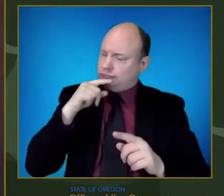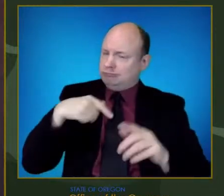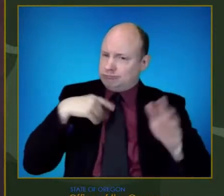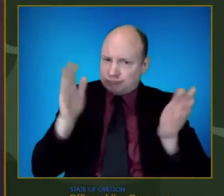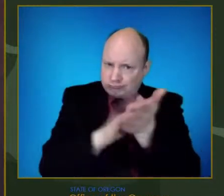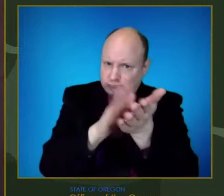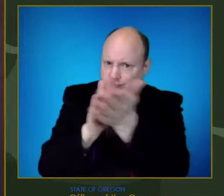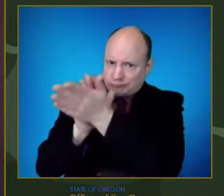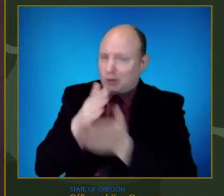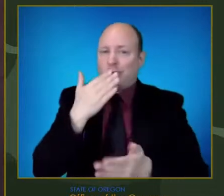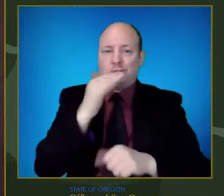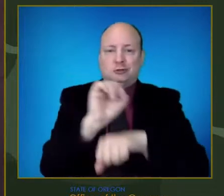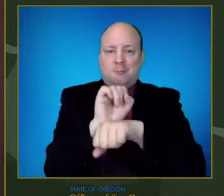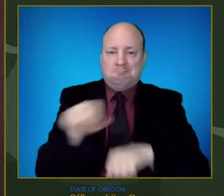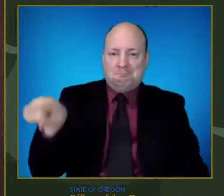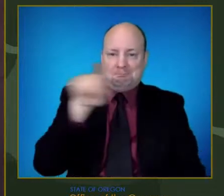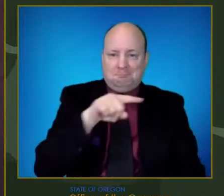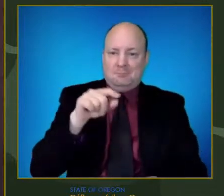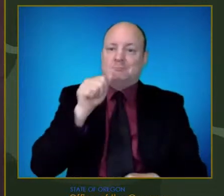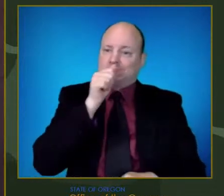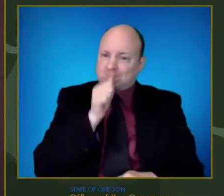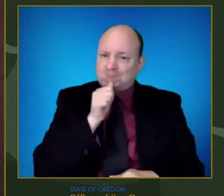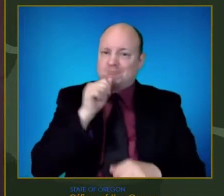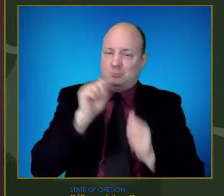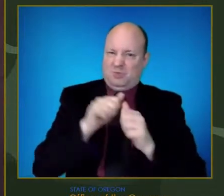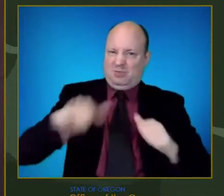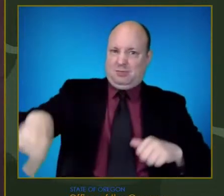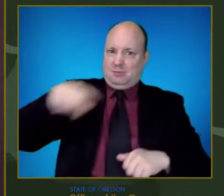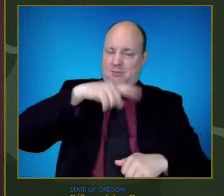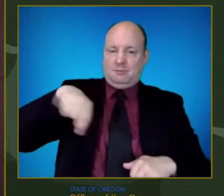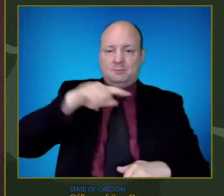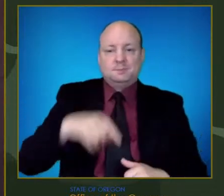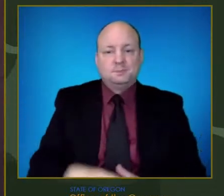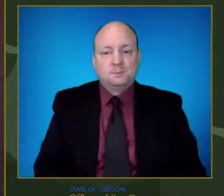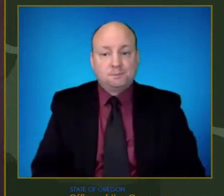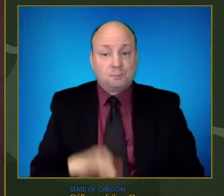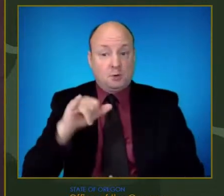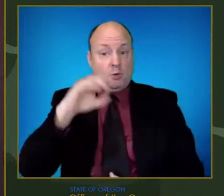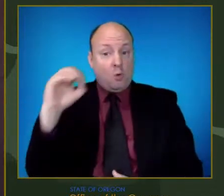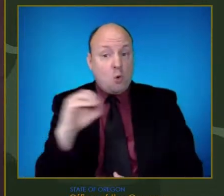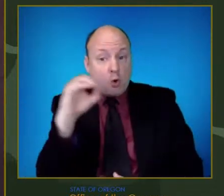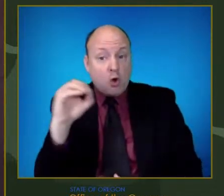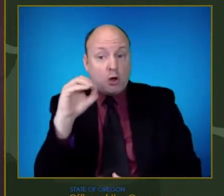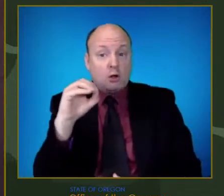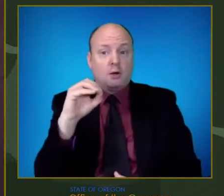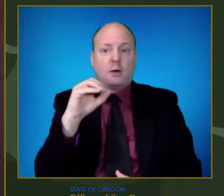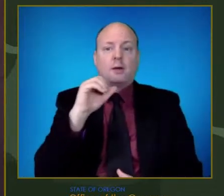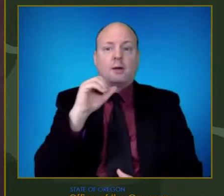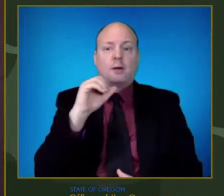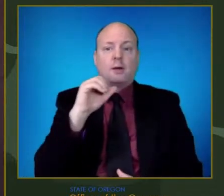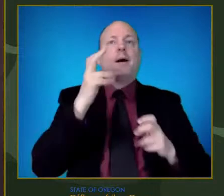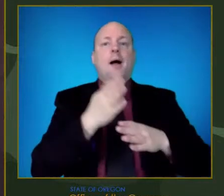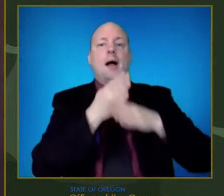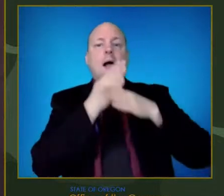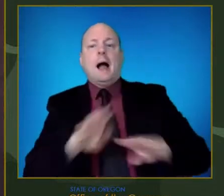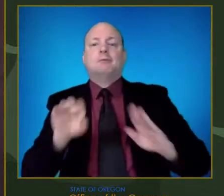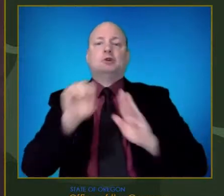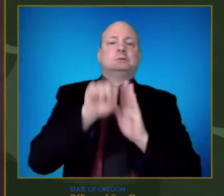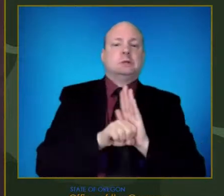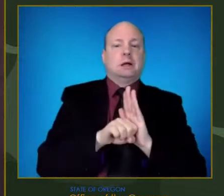COVID-19 had Oregon been an average state in our response to the pandemic. We have not